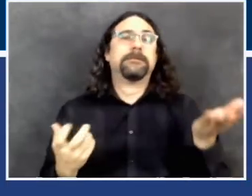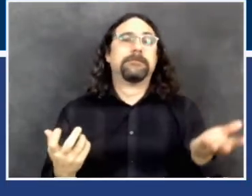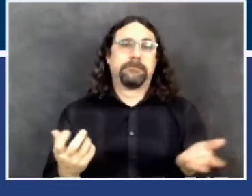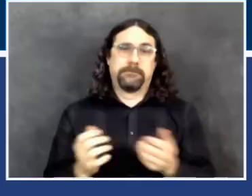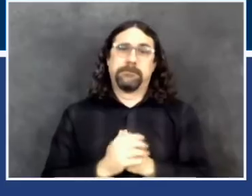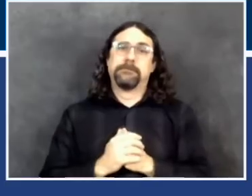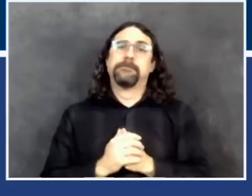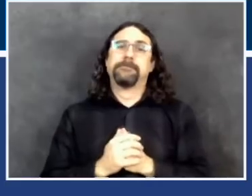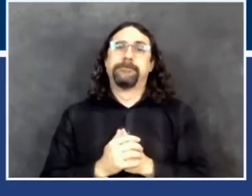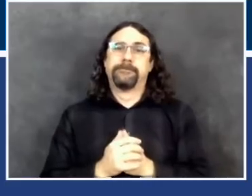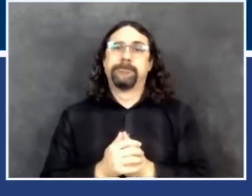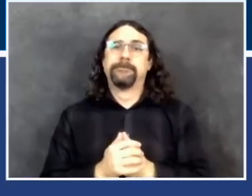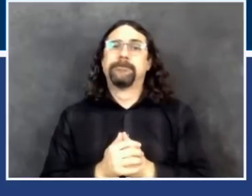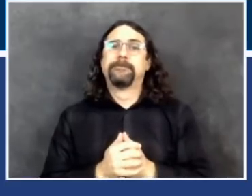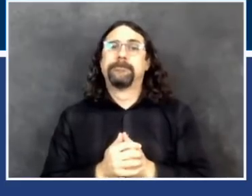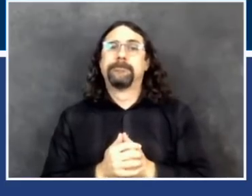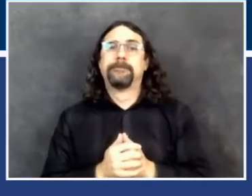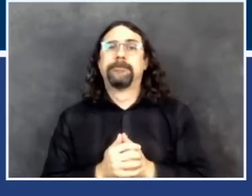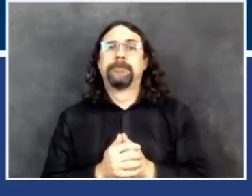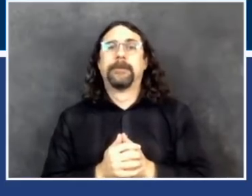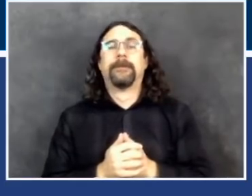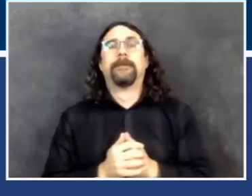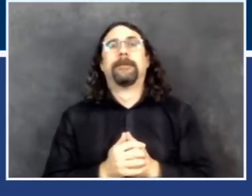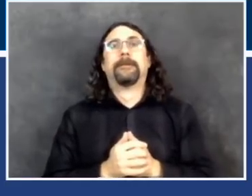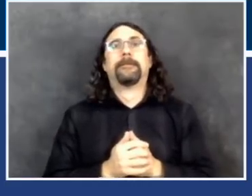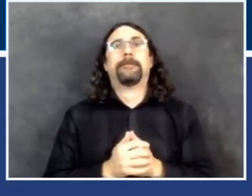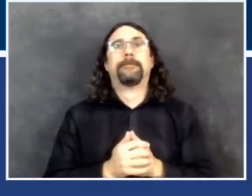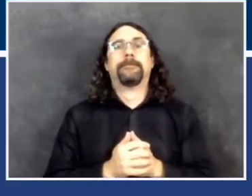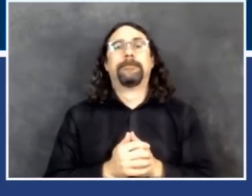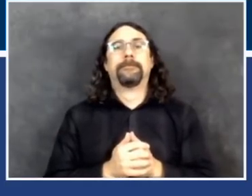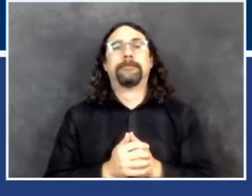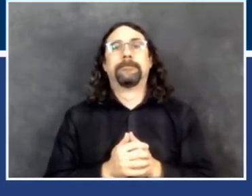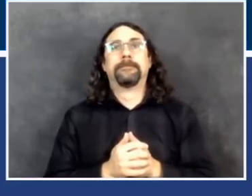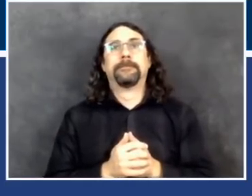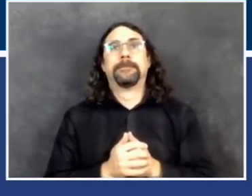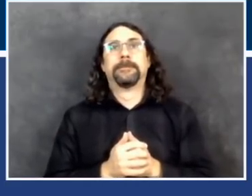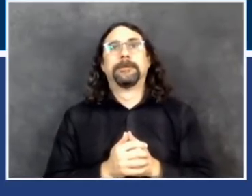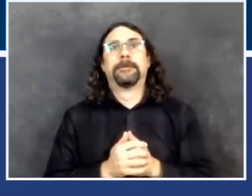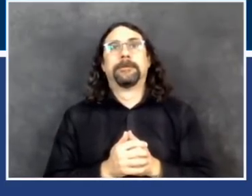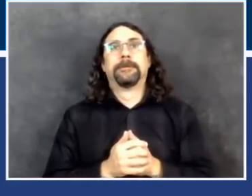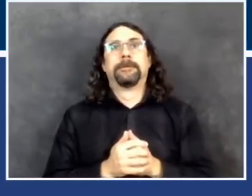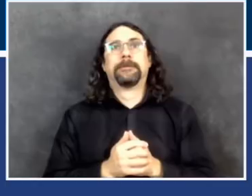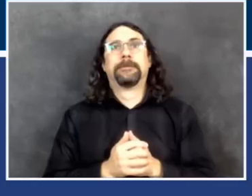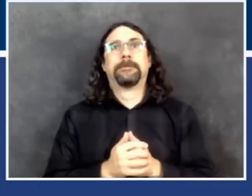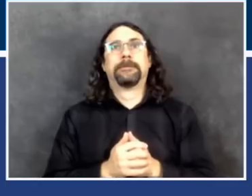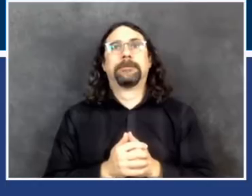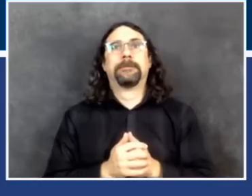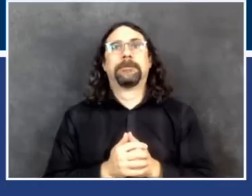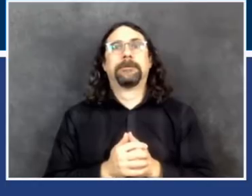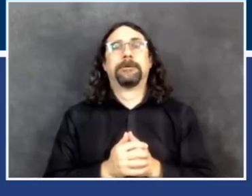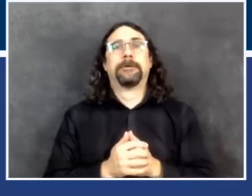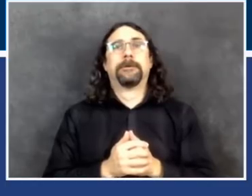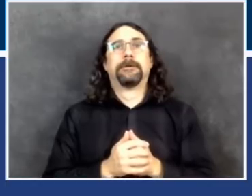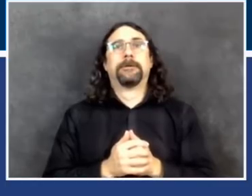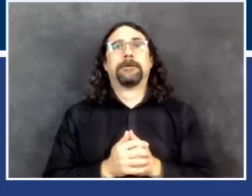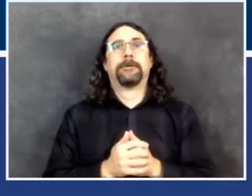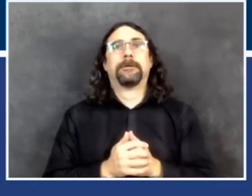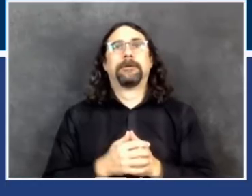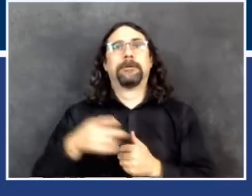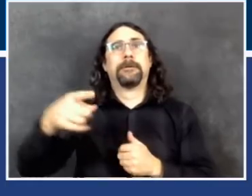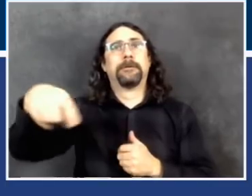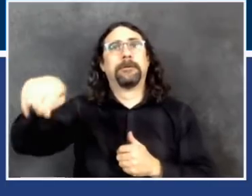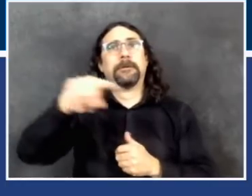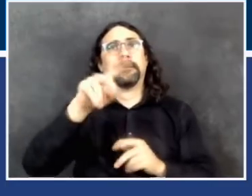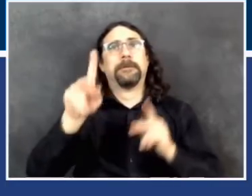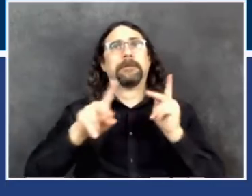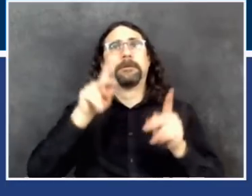we're in the middle of a horrible crisis, we're in the middle of an economic crisis on top of that, people don't have money, I agree. That's why we don't